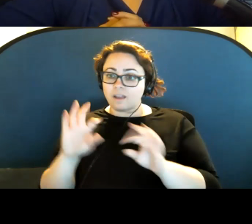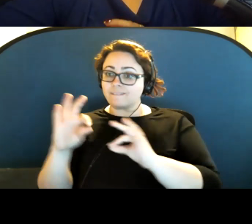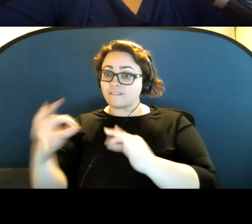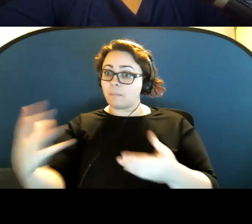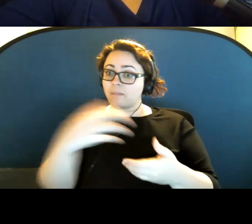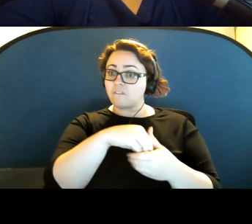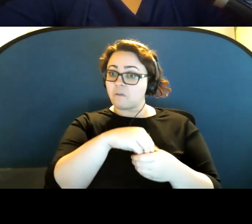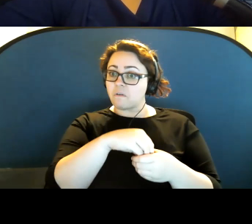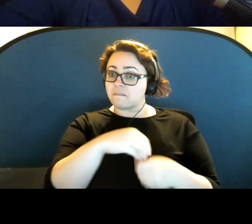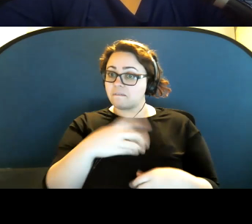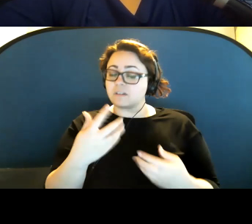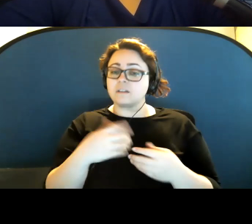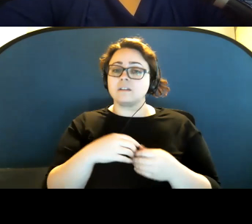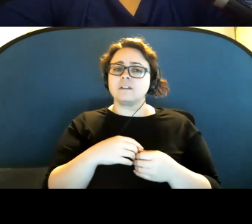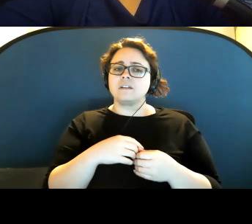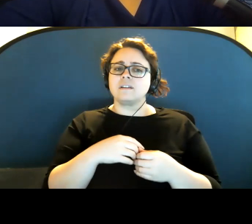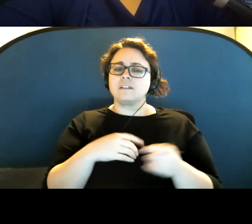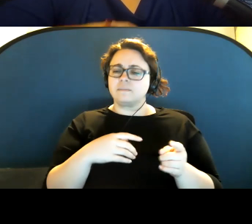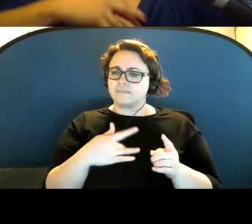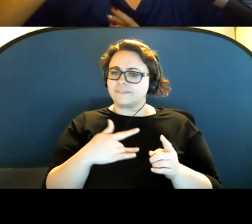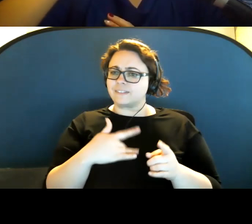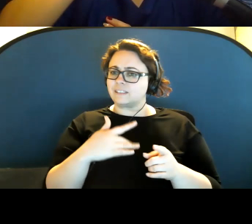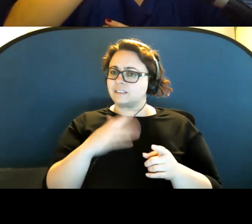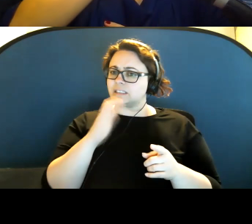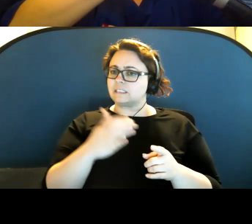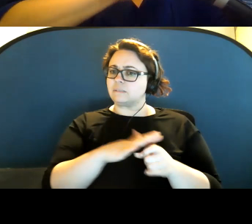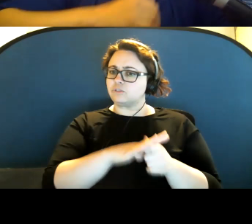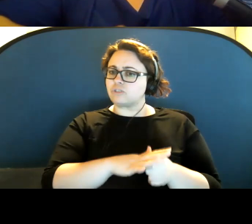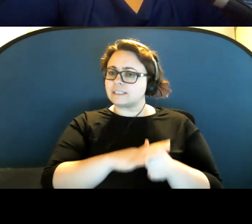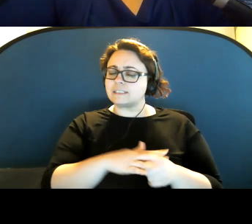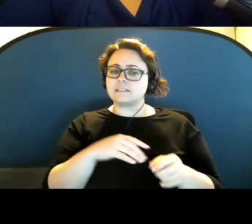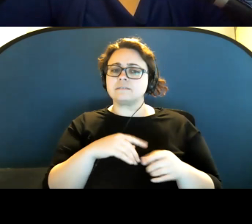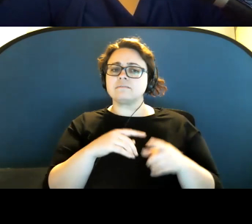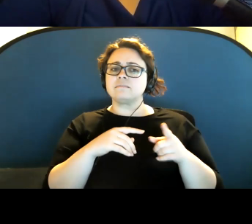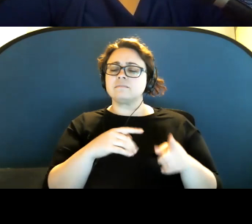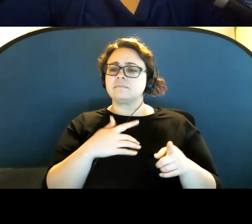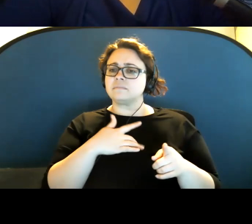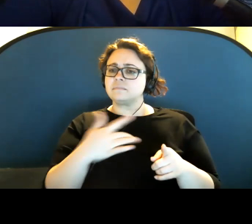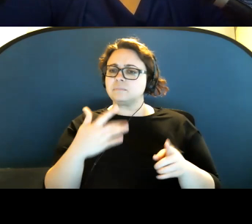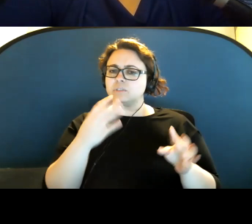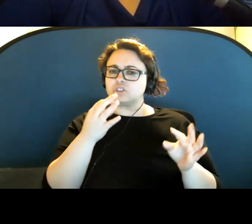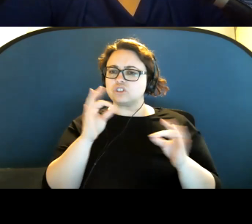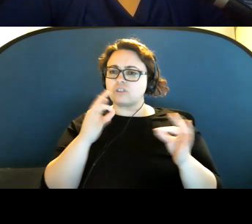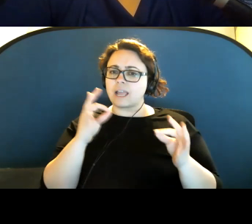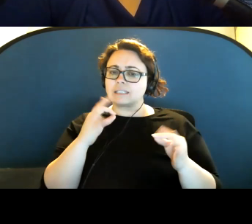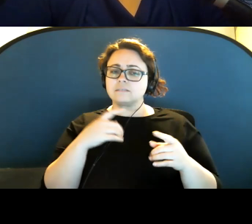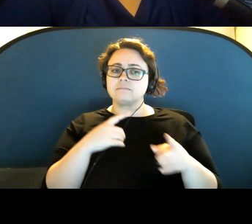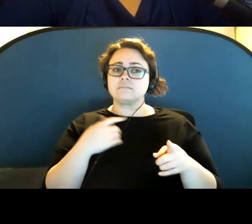they seem stressed or distracted? Do they have a job that they have to go